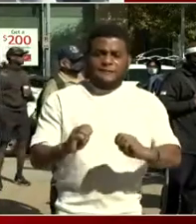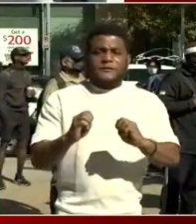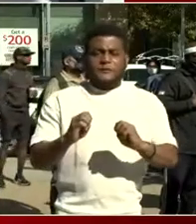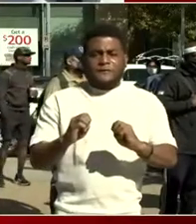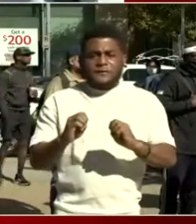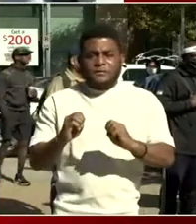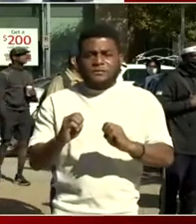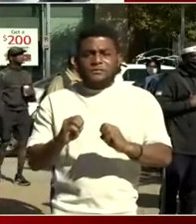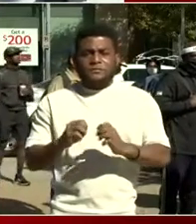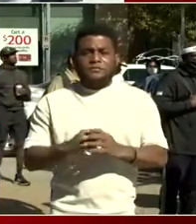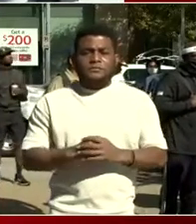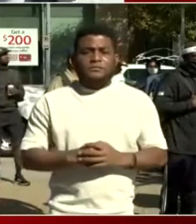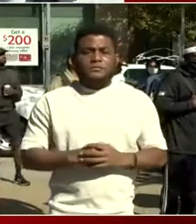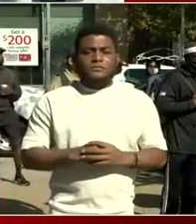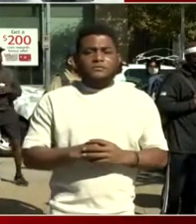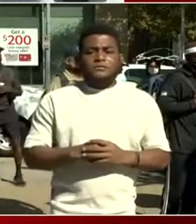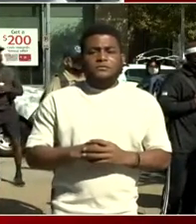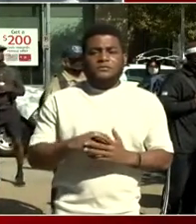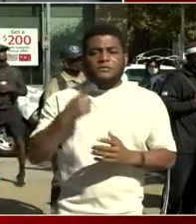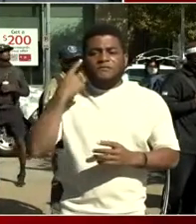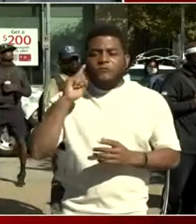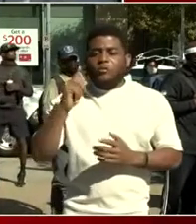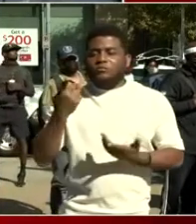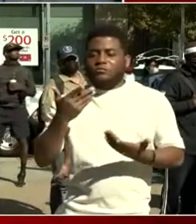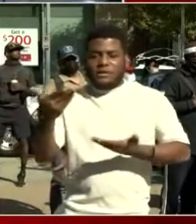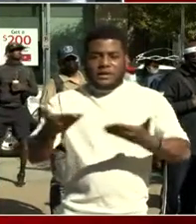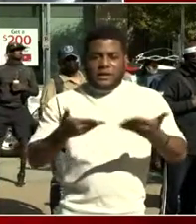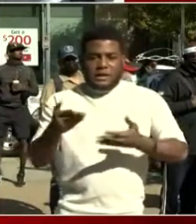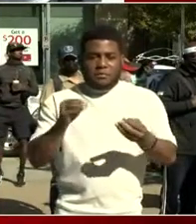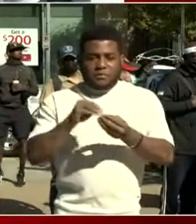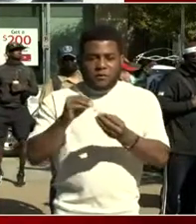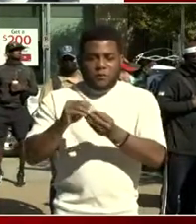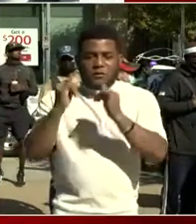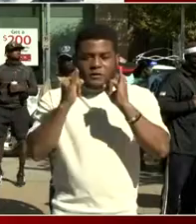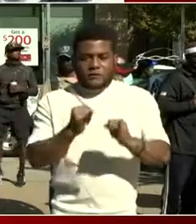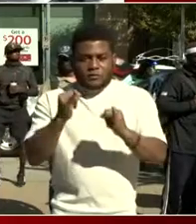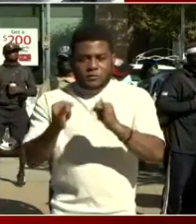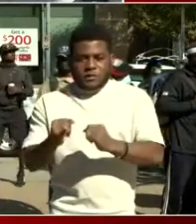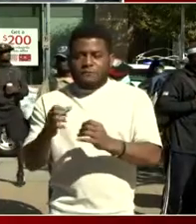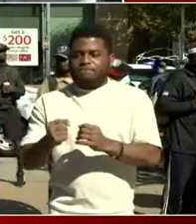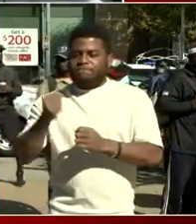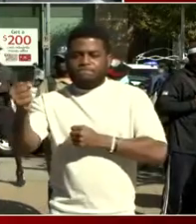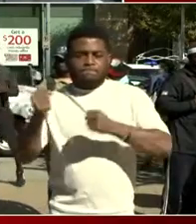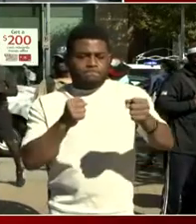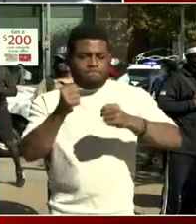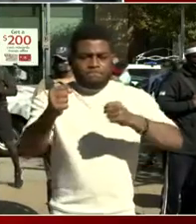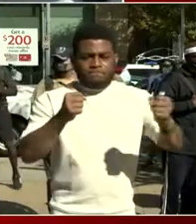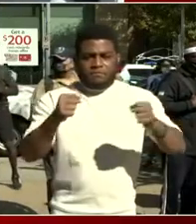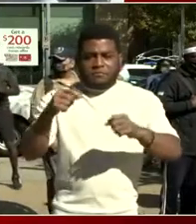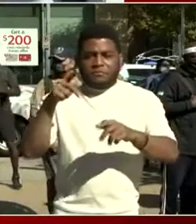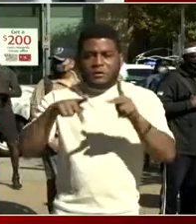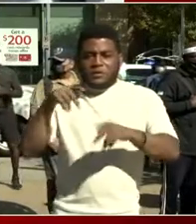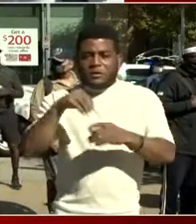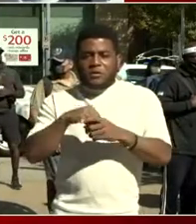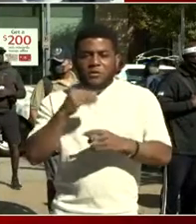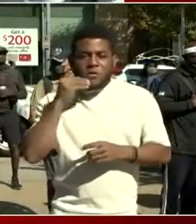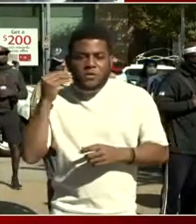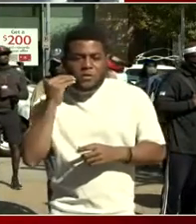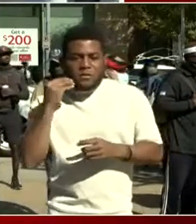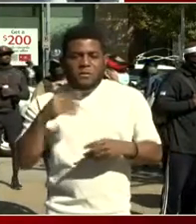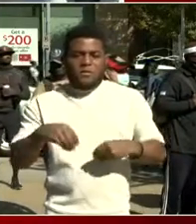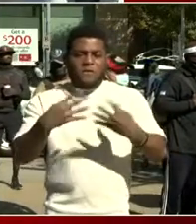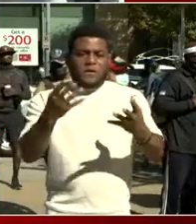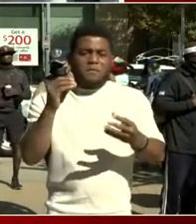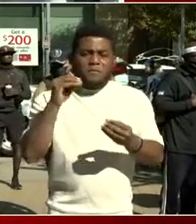that will allow us to hire more individuals, put more people in housing and in job training, and address